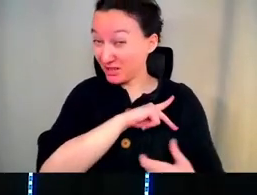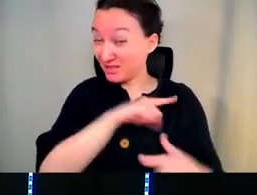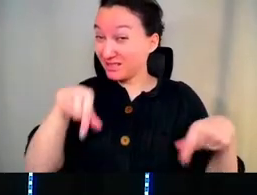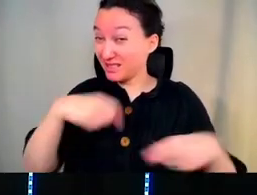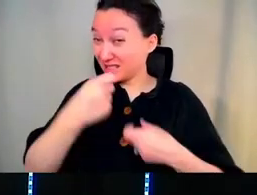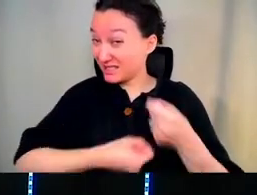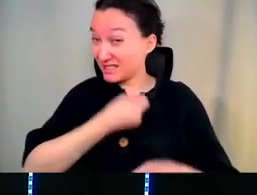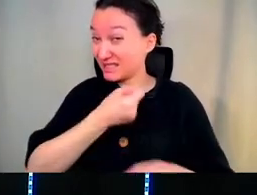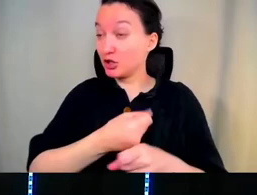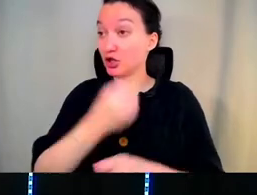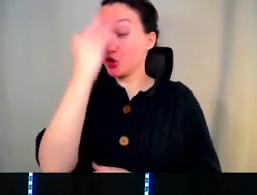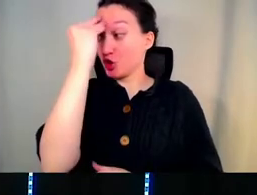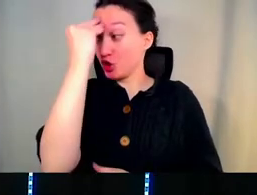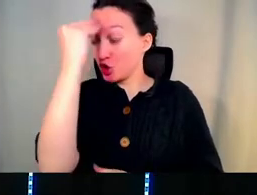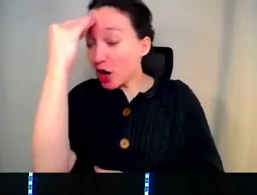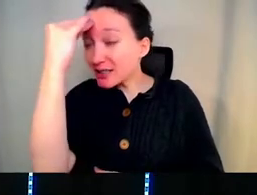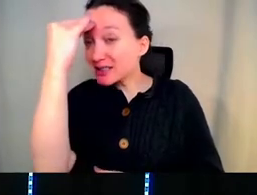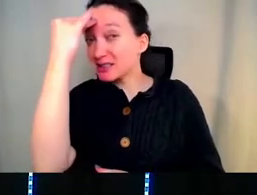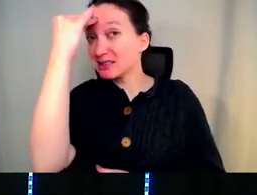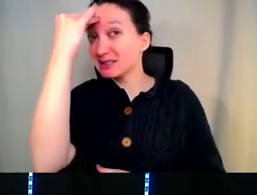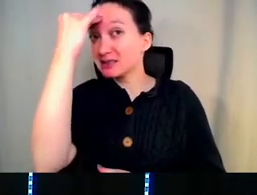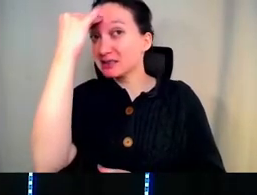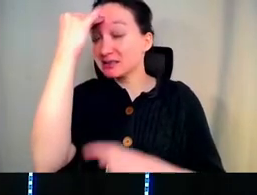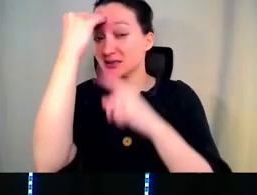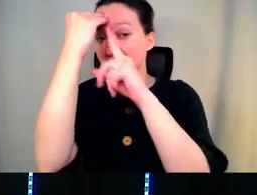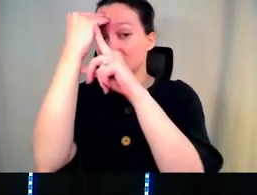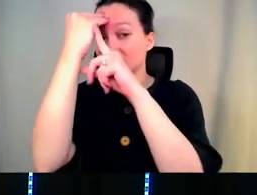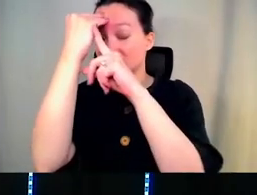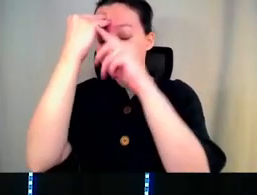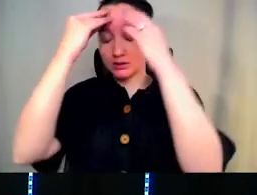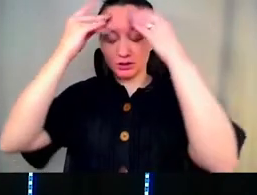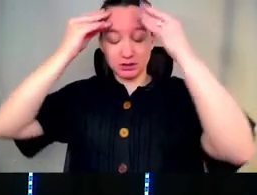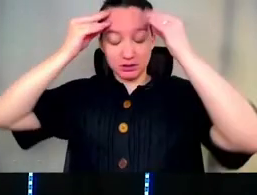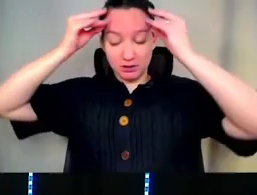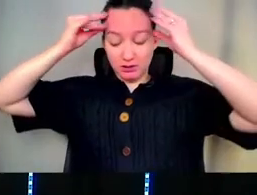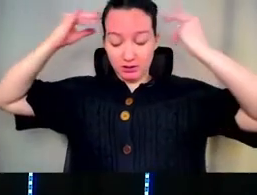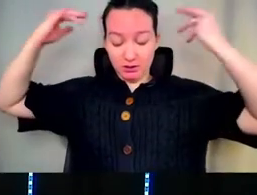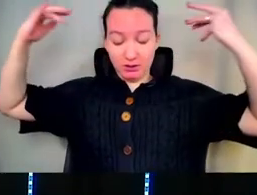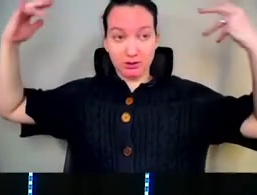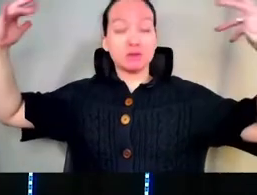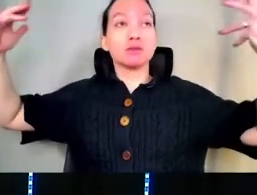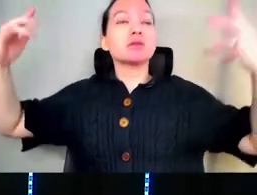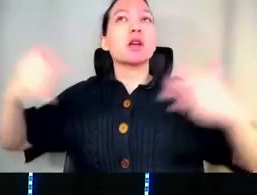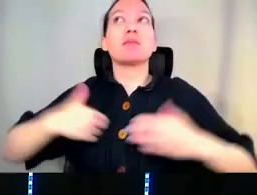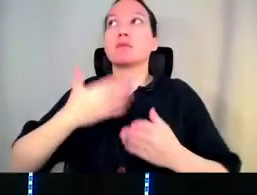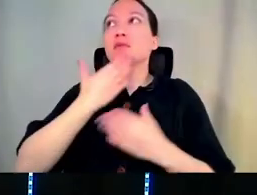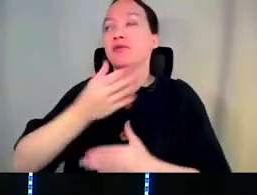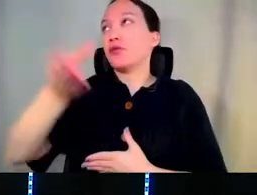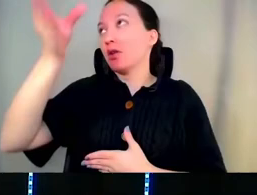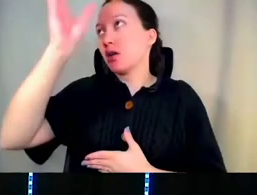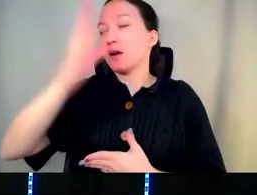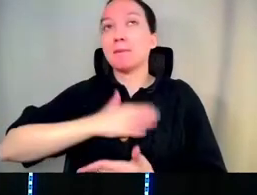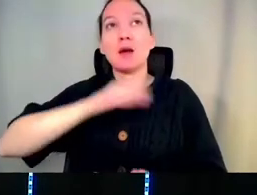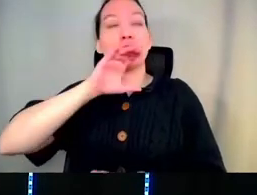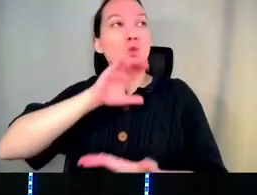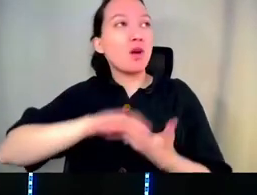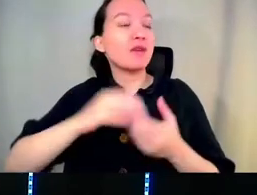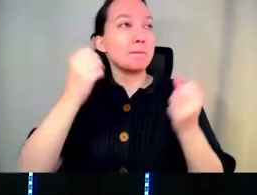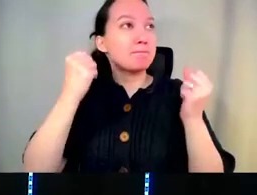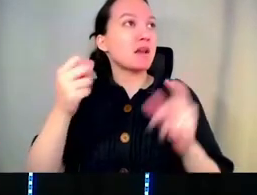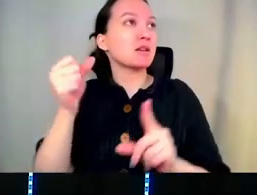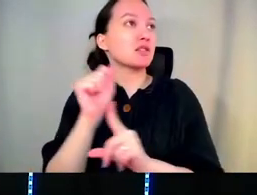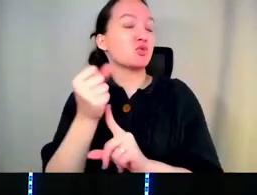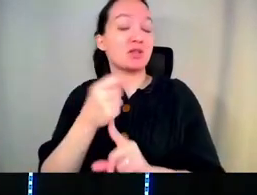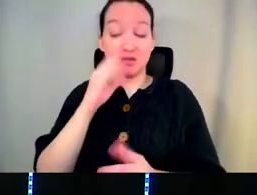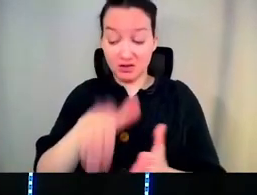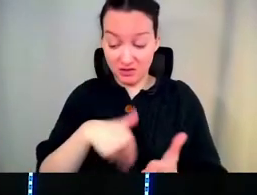year, the thoughts has been just like all over the place. And I'm so thankful to God for my wife because there are so many days I